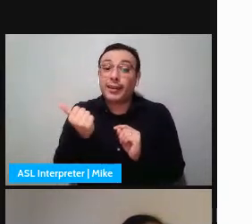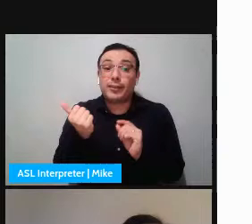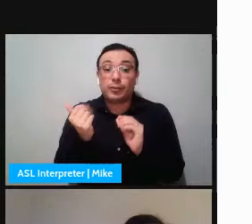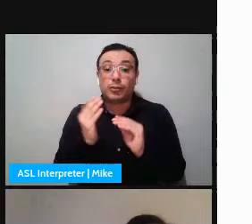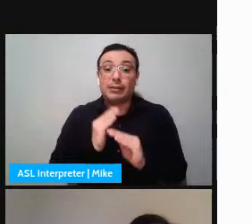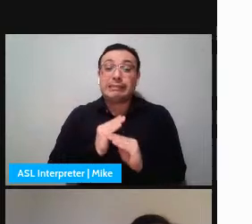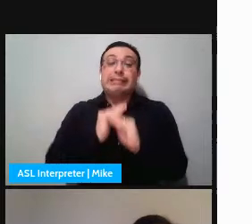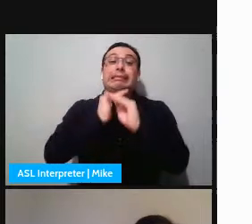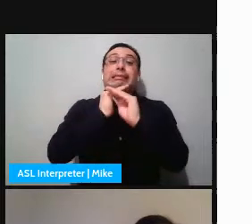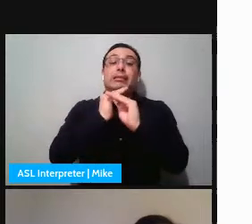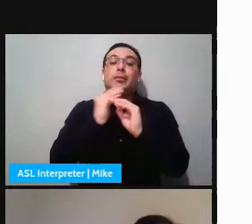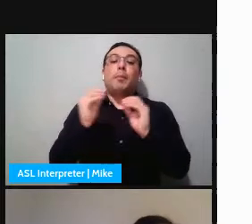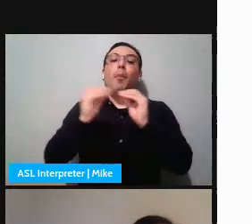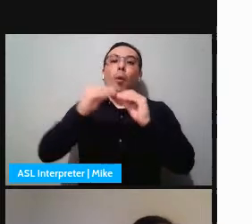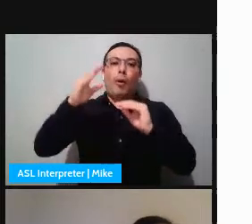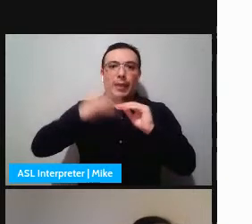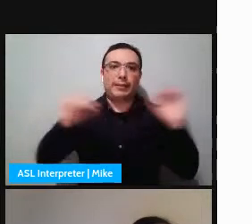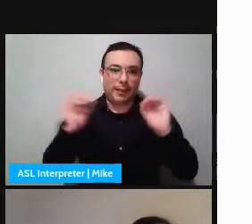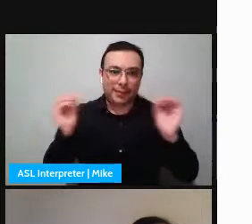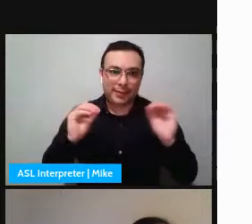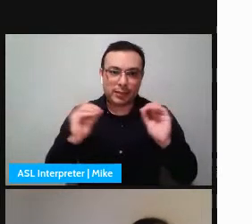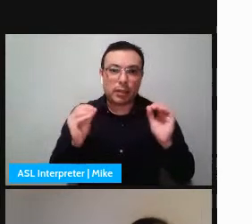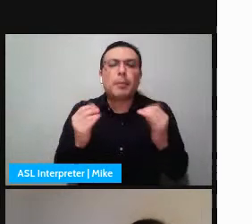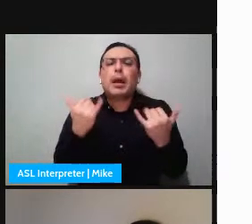of immune suppression as well.